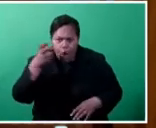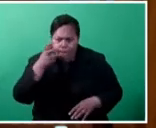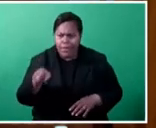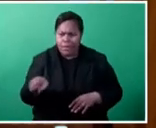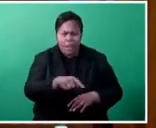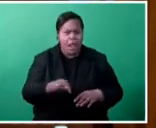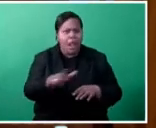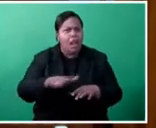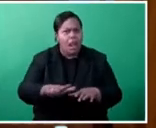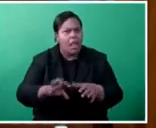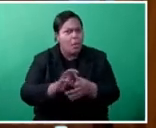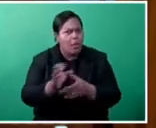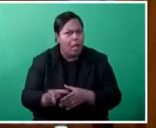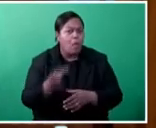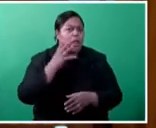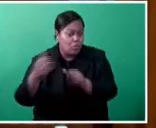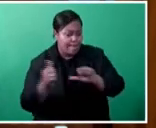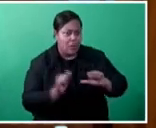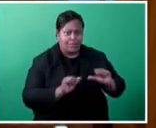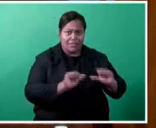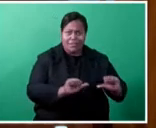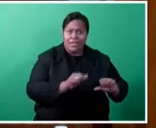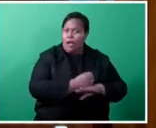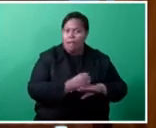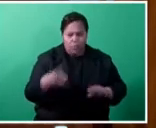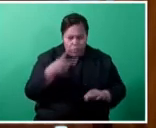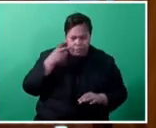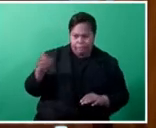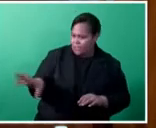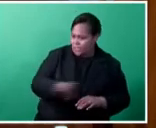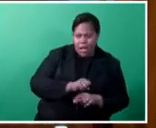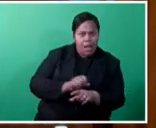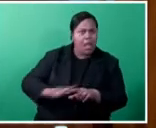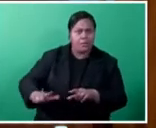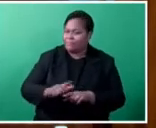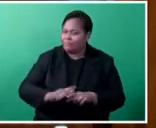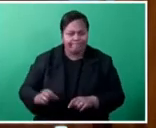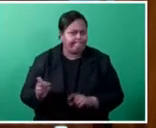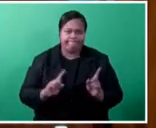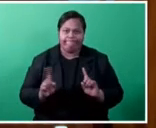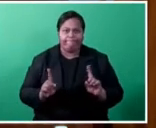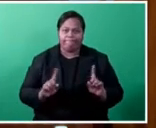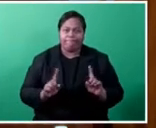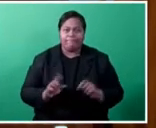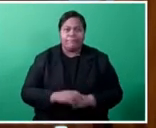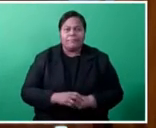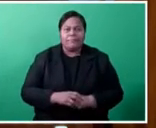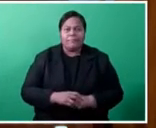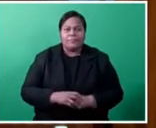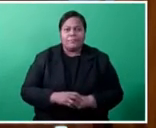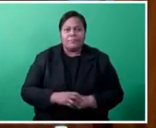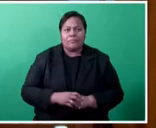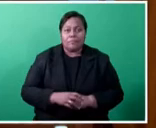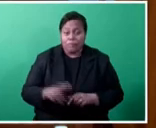once the land is deposited in the land bank. This is a serious wrong inflicted on the minds of the numerous landowning